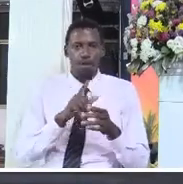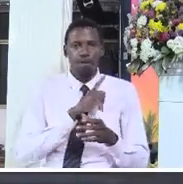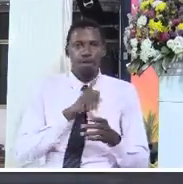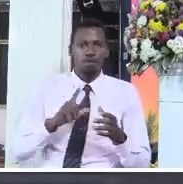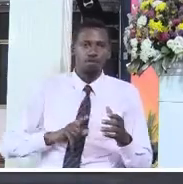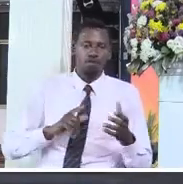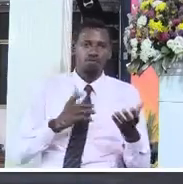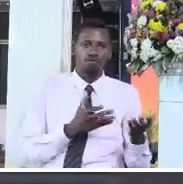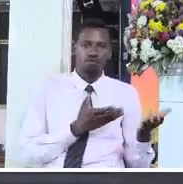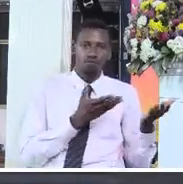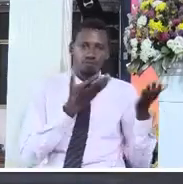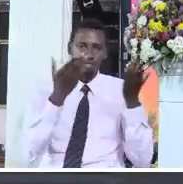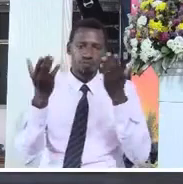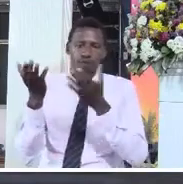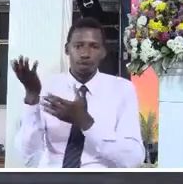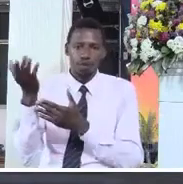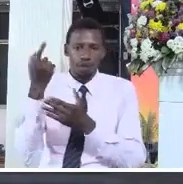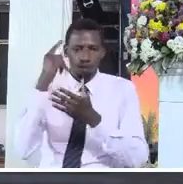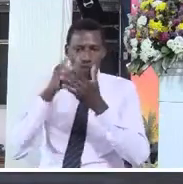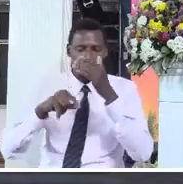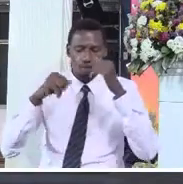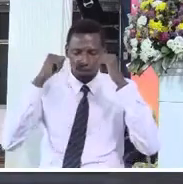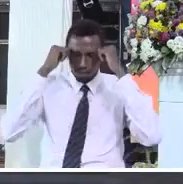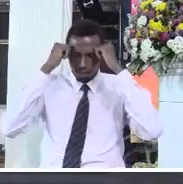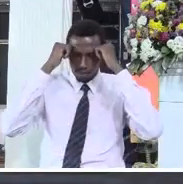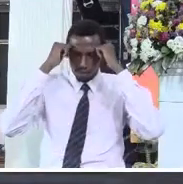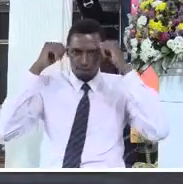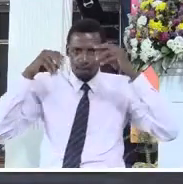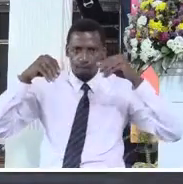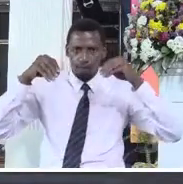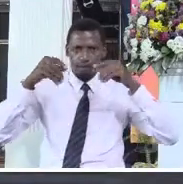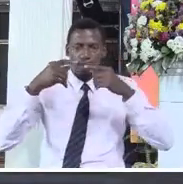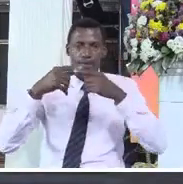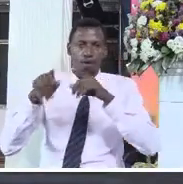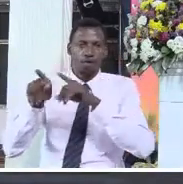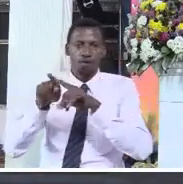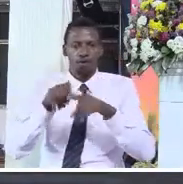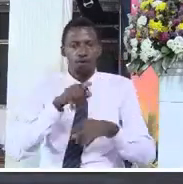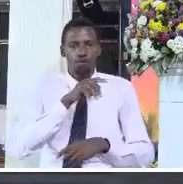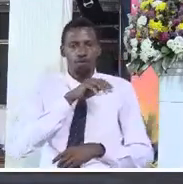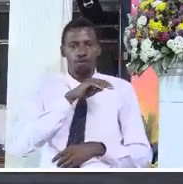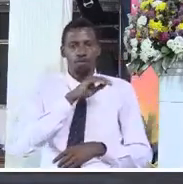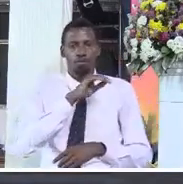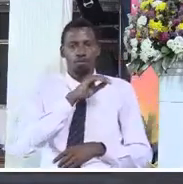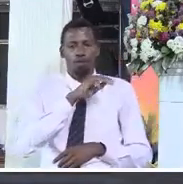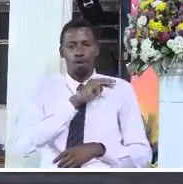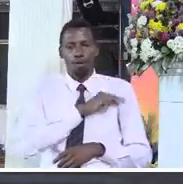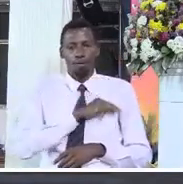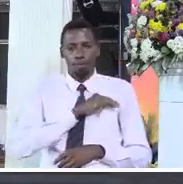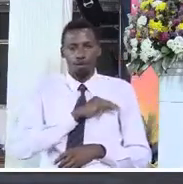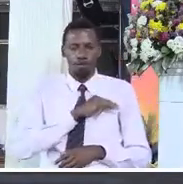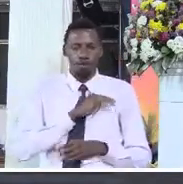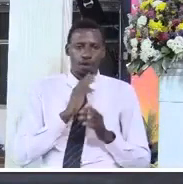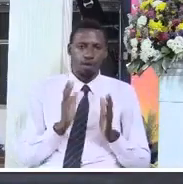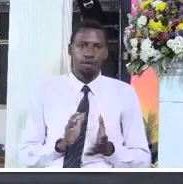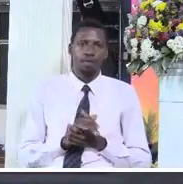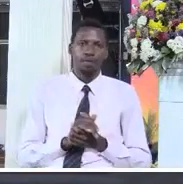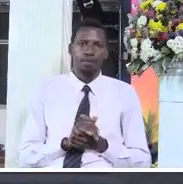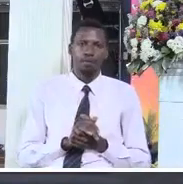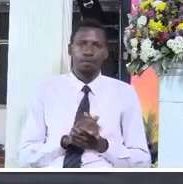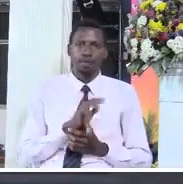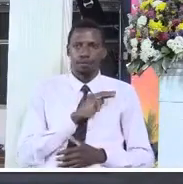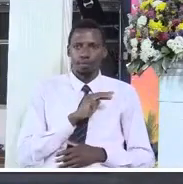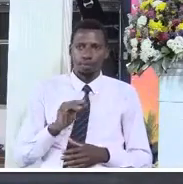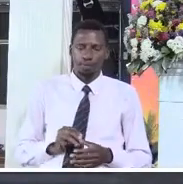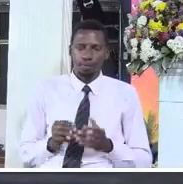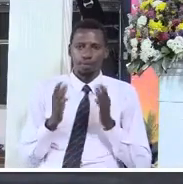there for academics to excel, but as also as a missionary. Now you asked me the question, now they have left campus, they